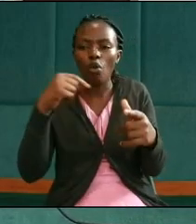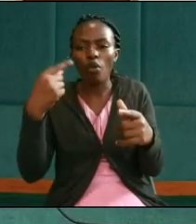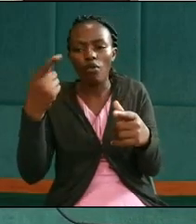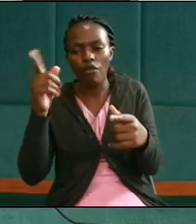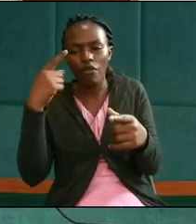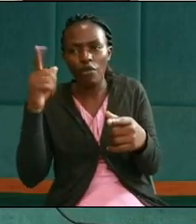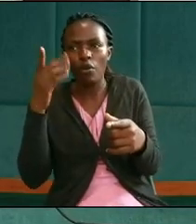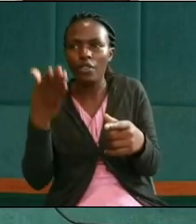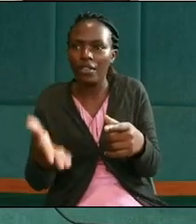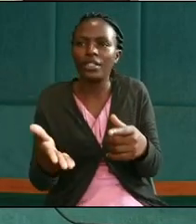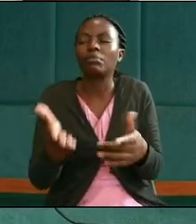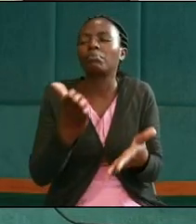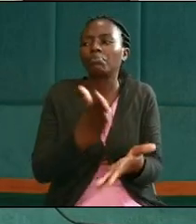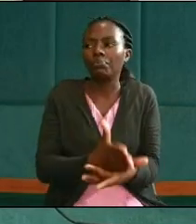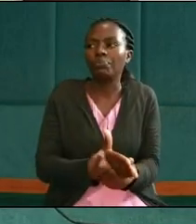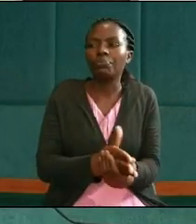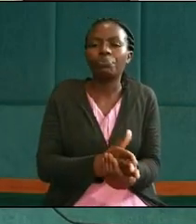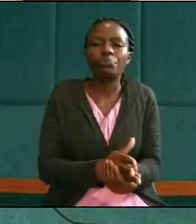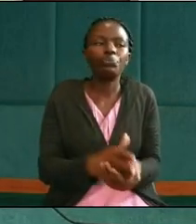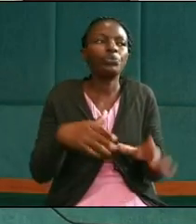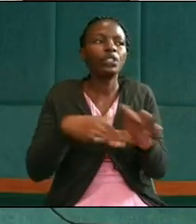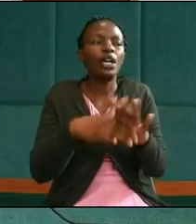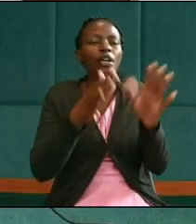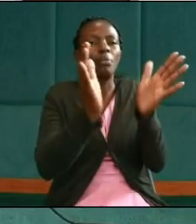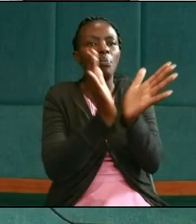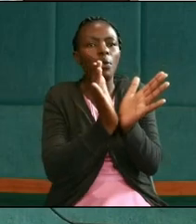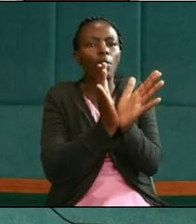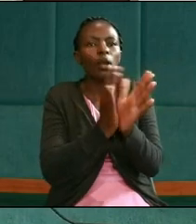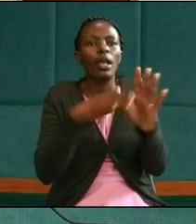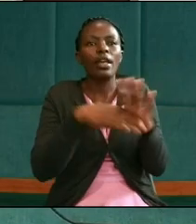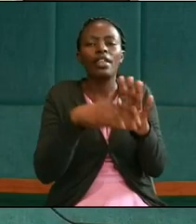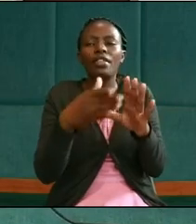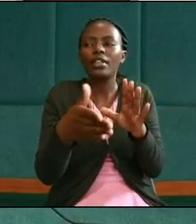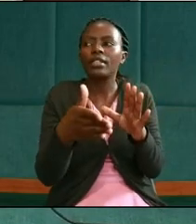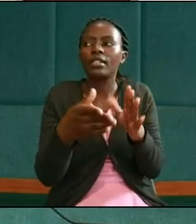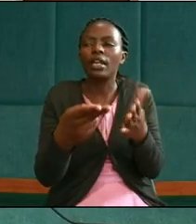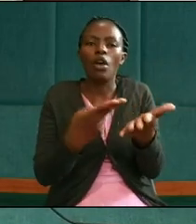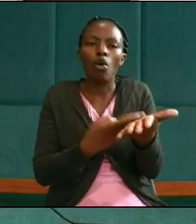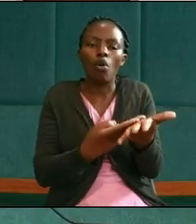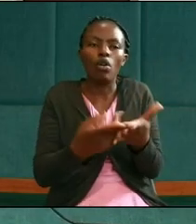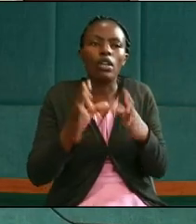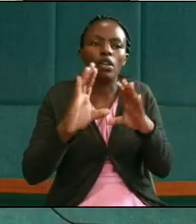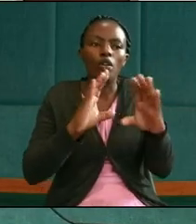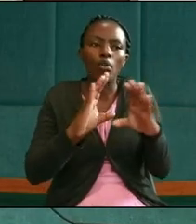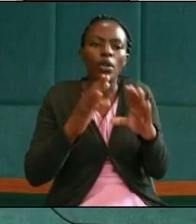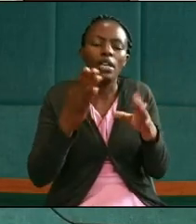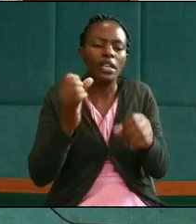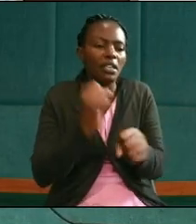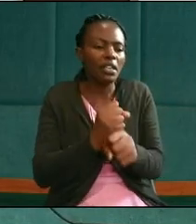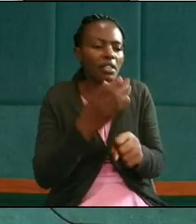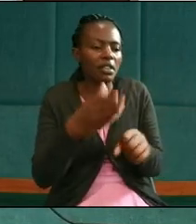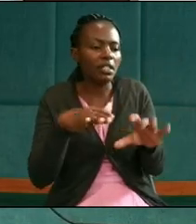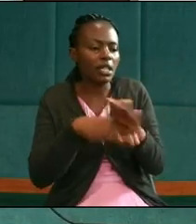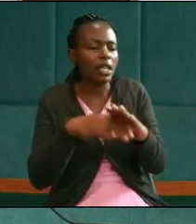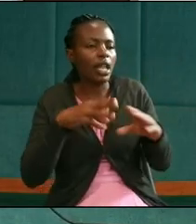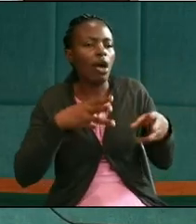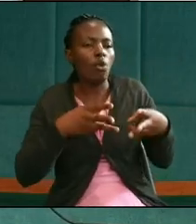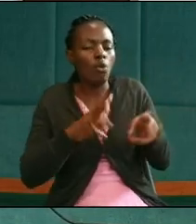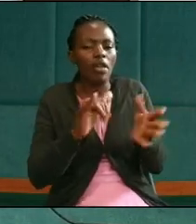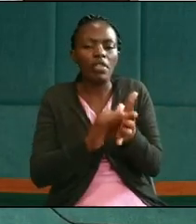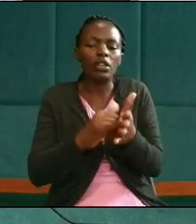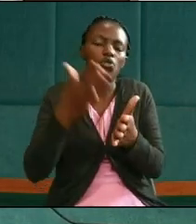in Corinth for the application of the Lord's Supper. They did so in an unworthy manner.